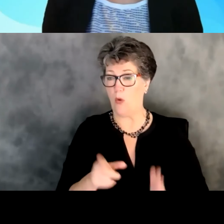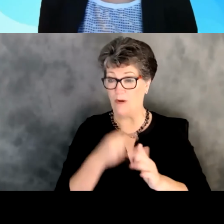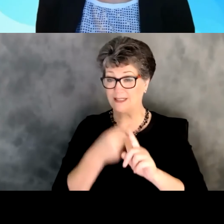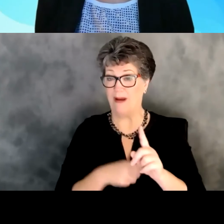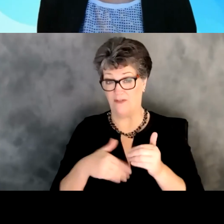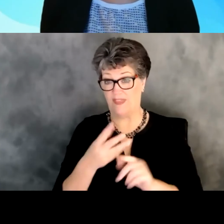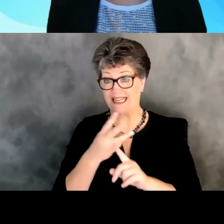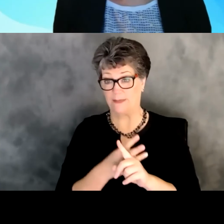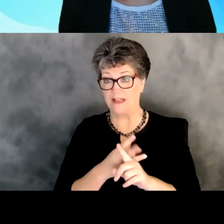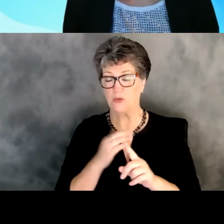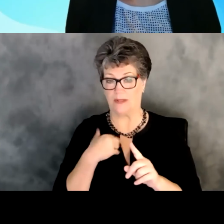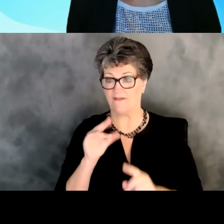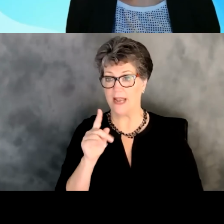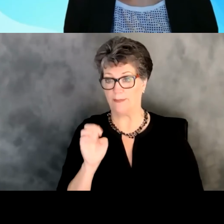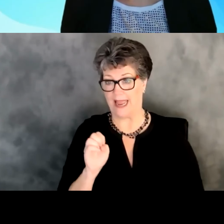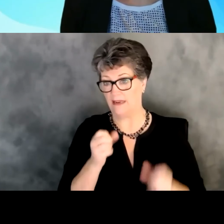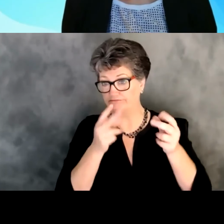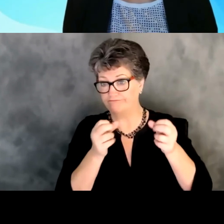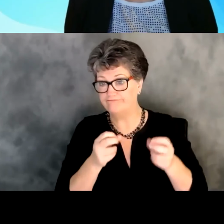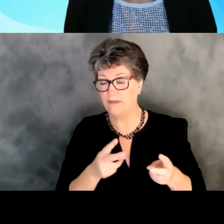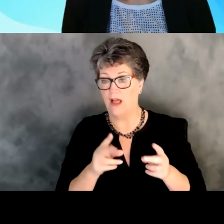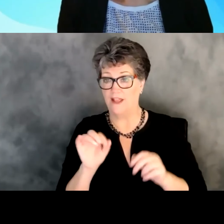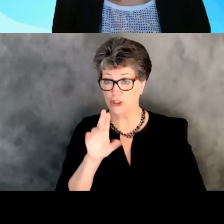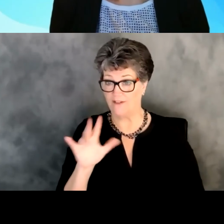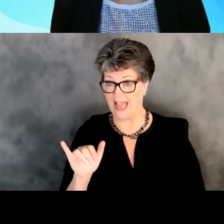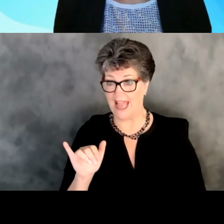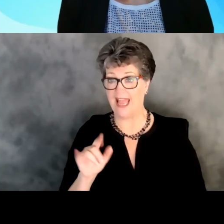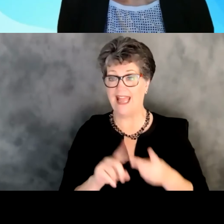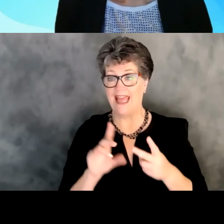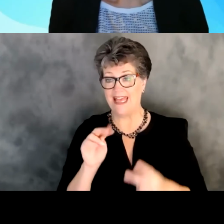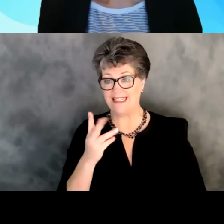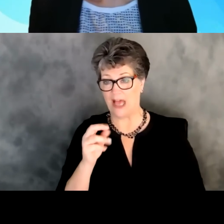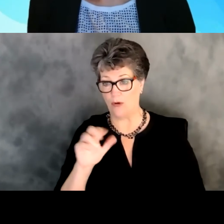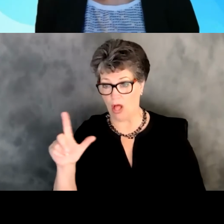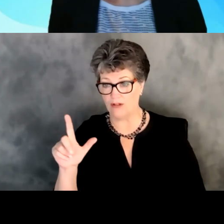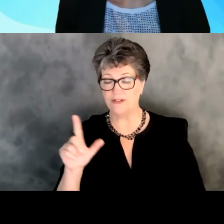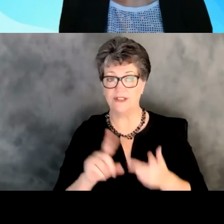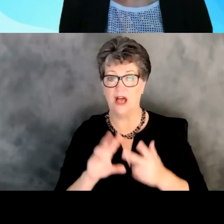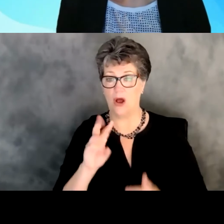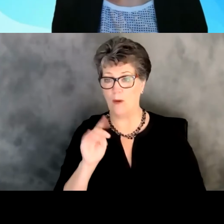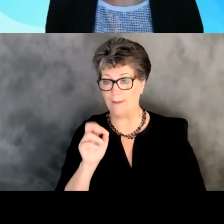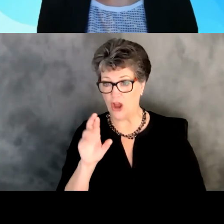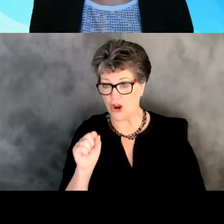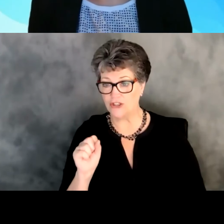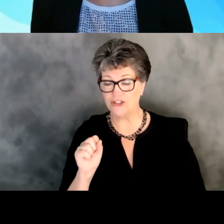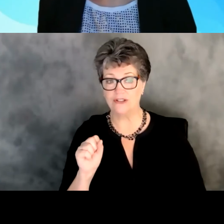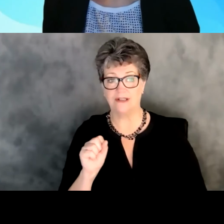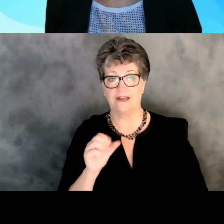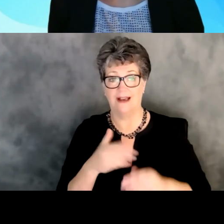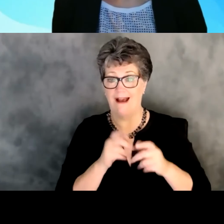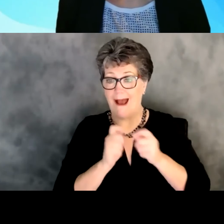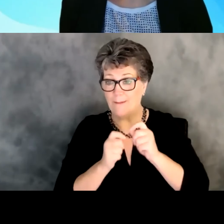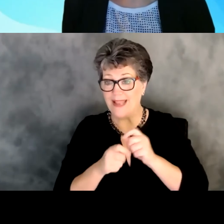next 6 months, we'll have an update on there of the survey, the town halls, the webinars, updates from